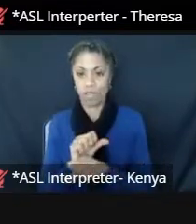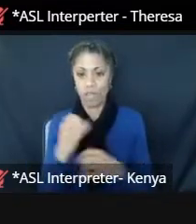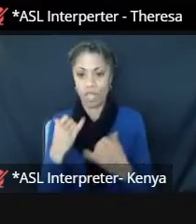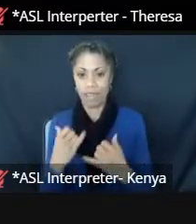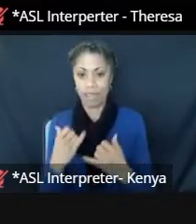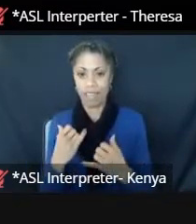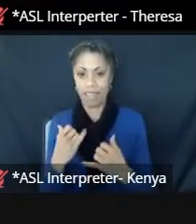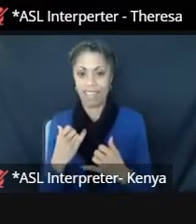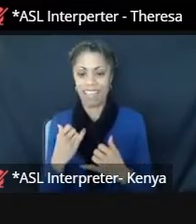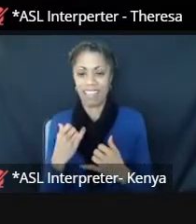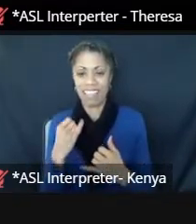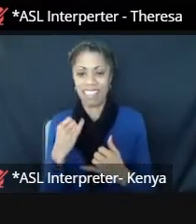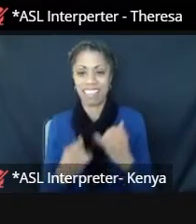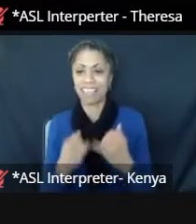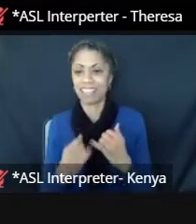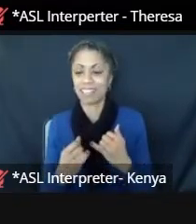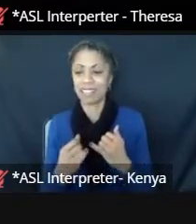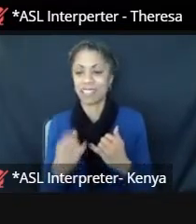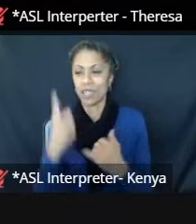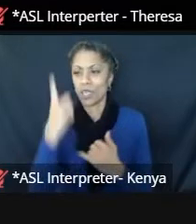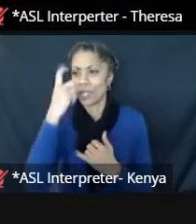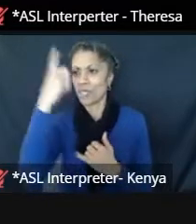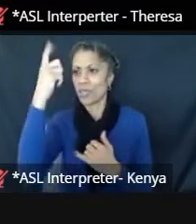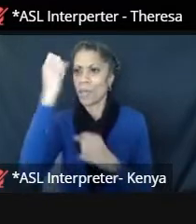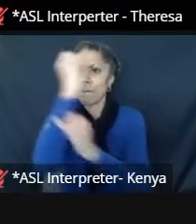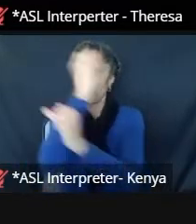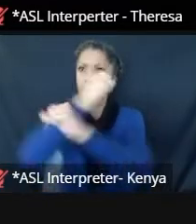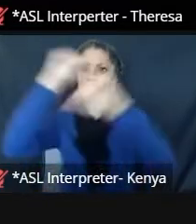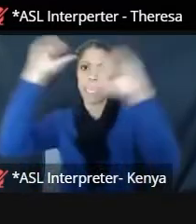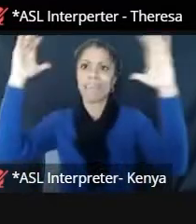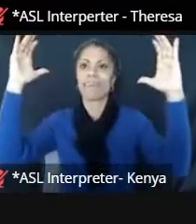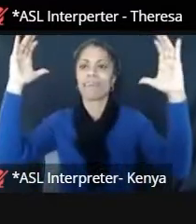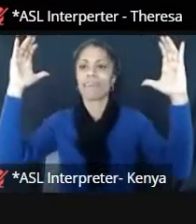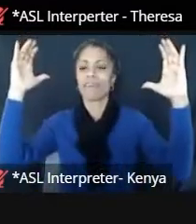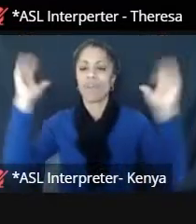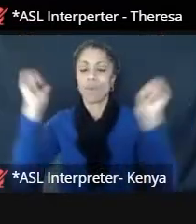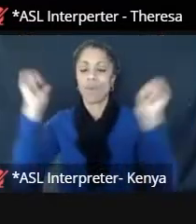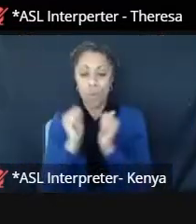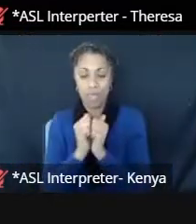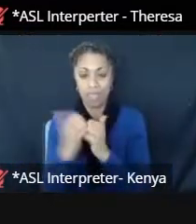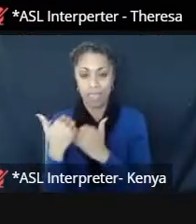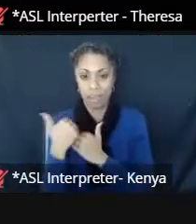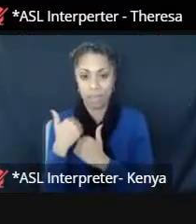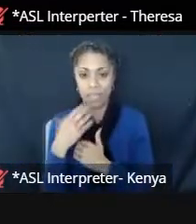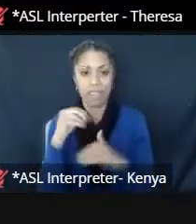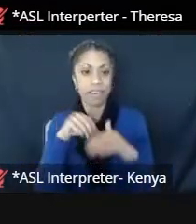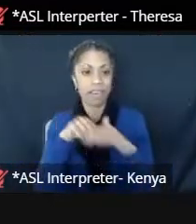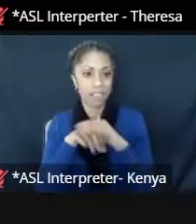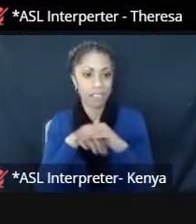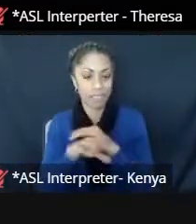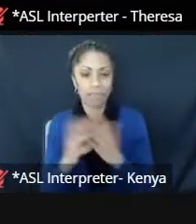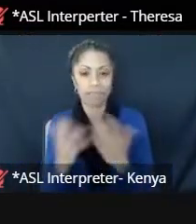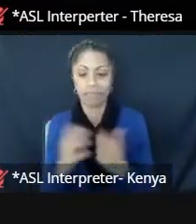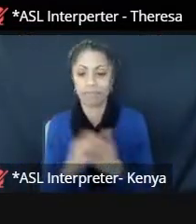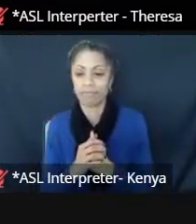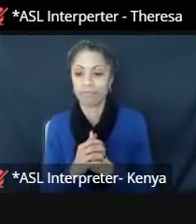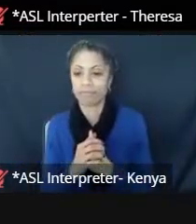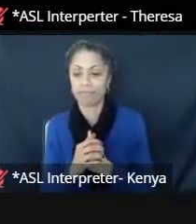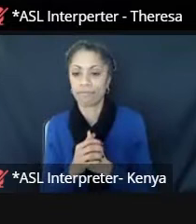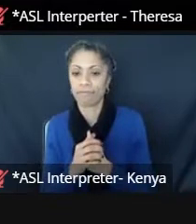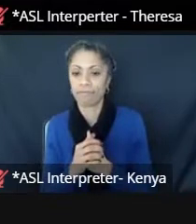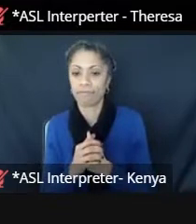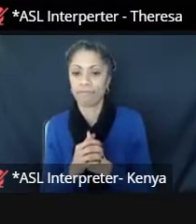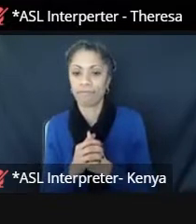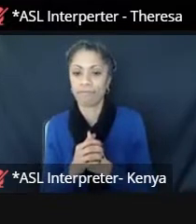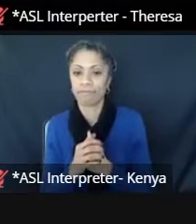boldly and think big about what's possible with assessment and accountability and the work that we're doing. And in